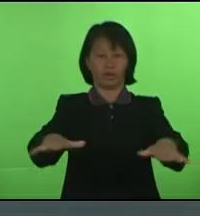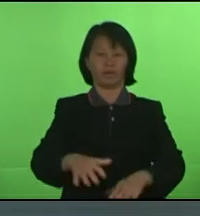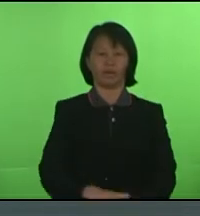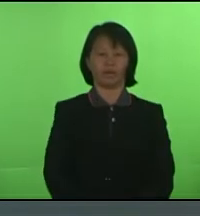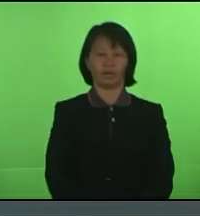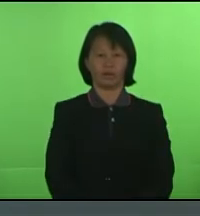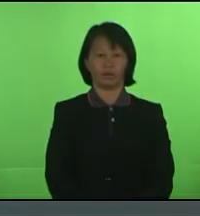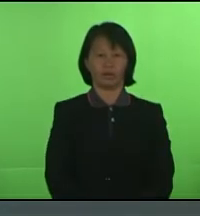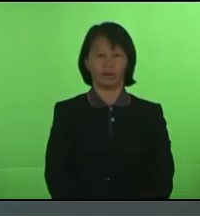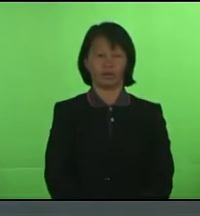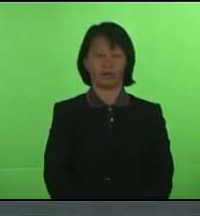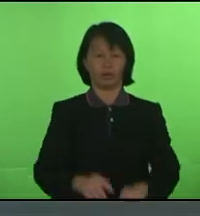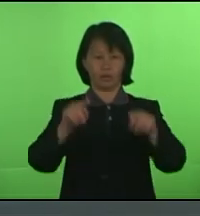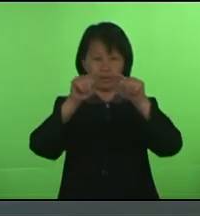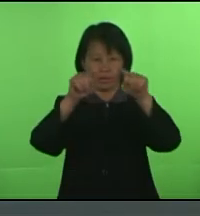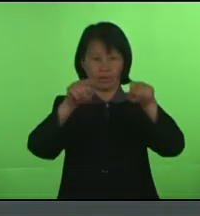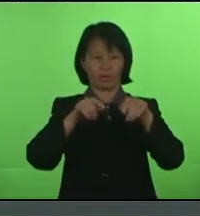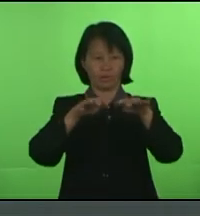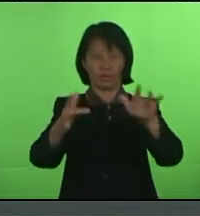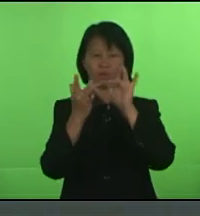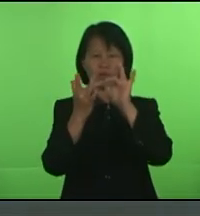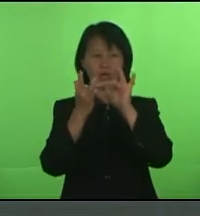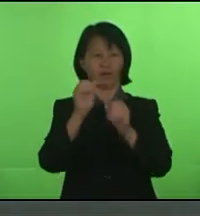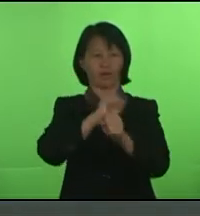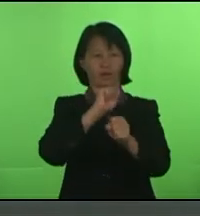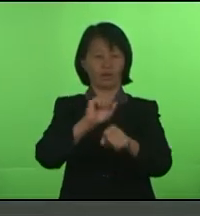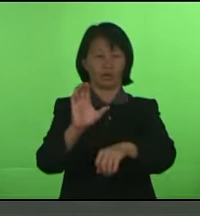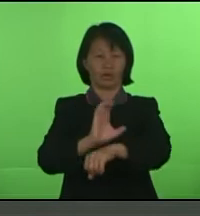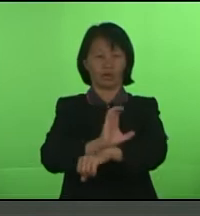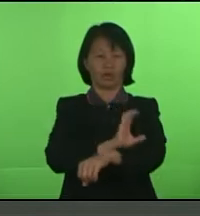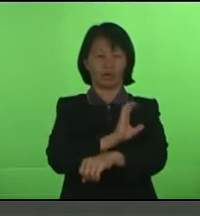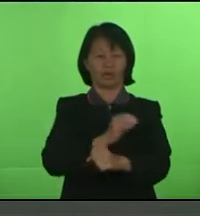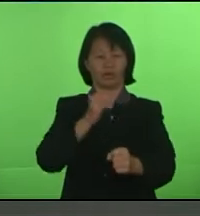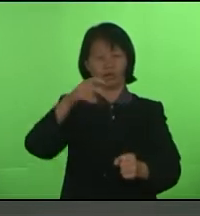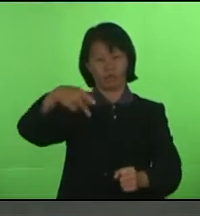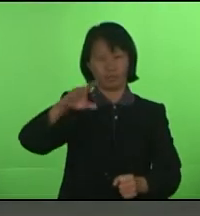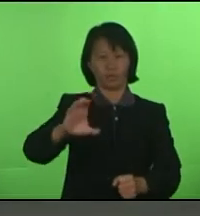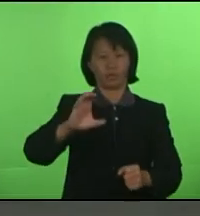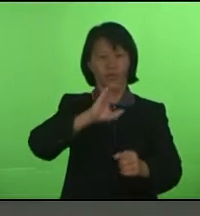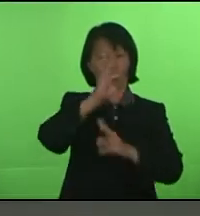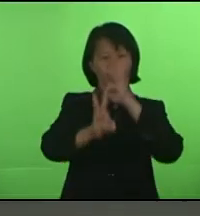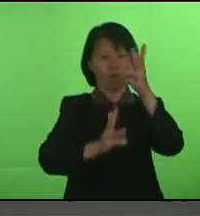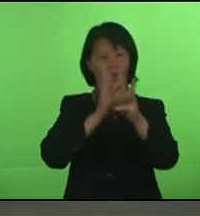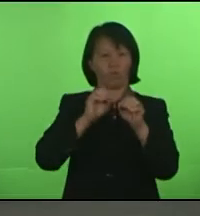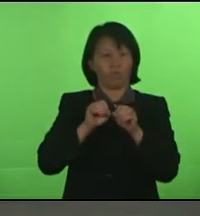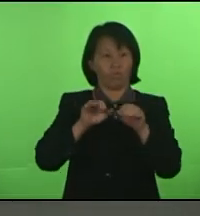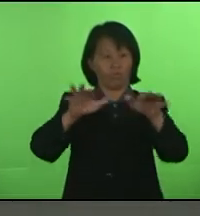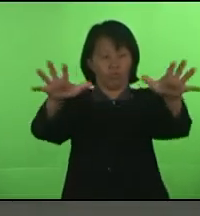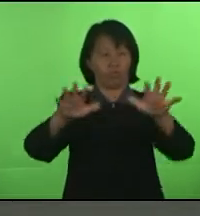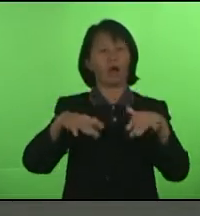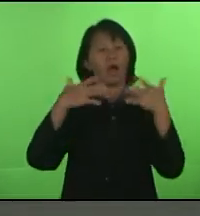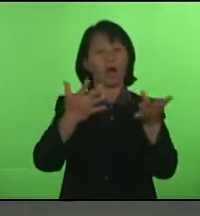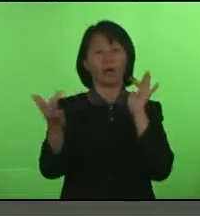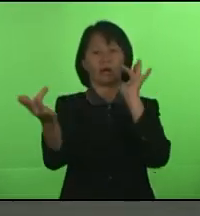Okay. All right. Basically, internet here is a network of computers linking PCs all over the